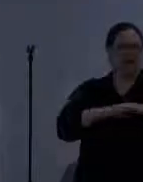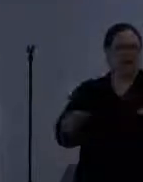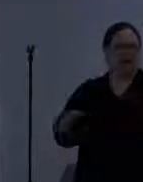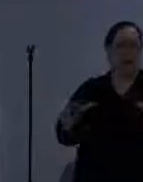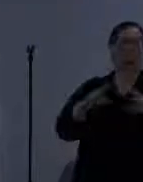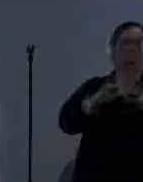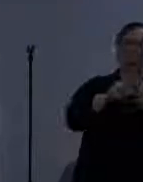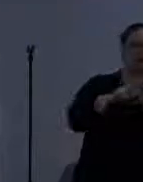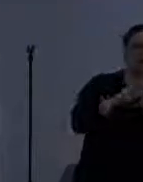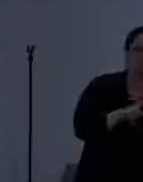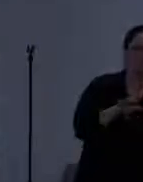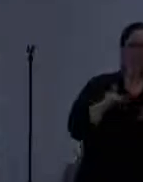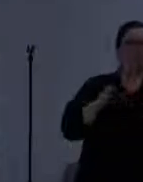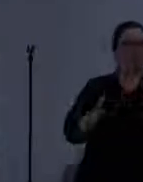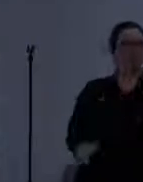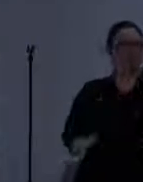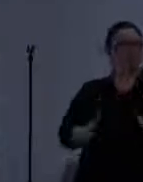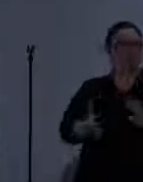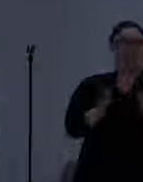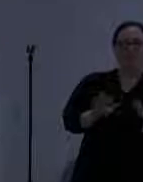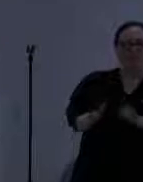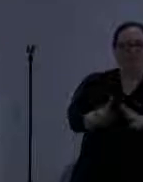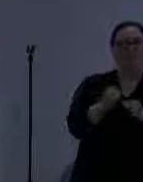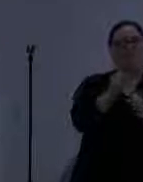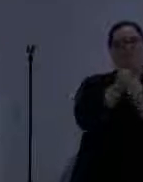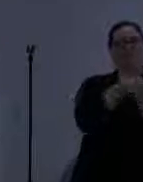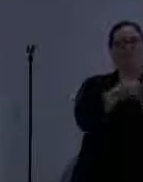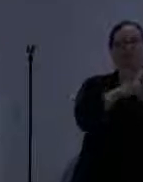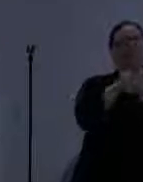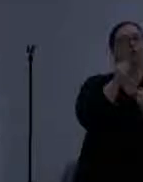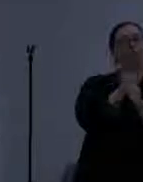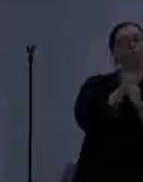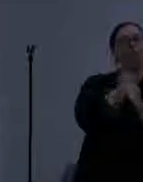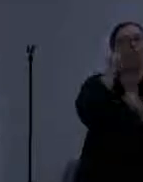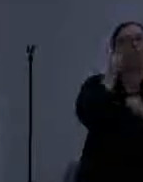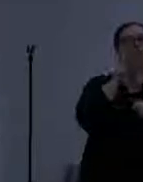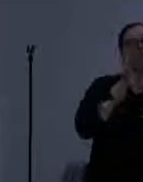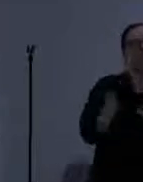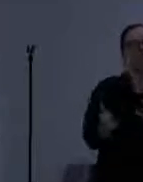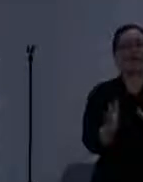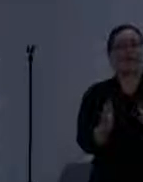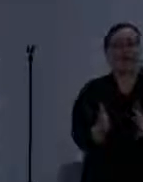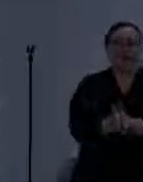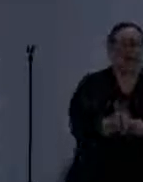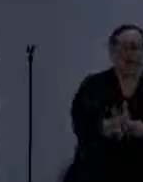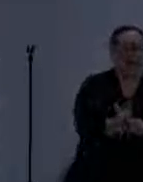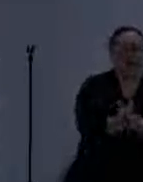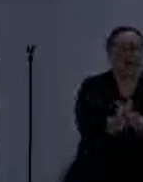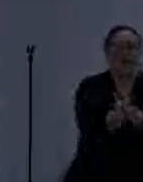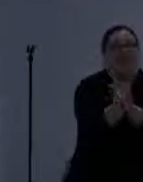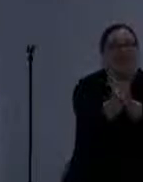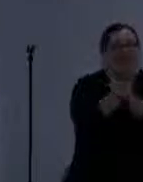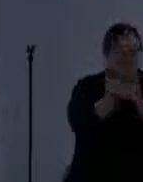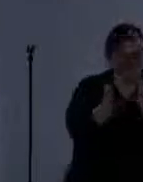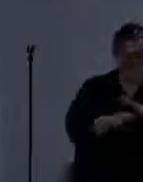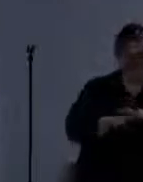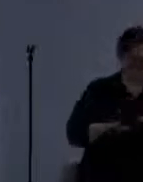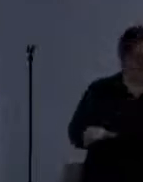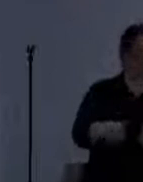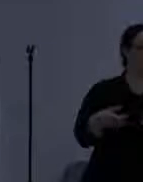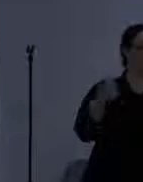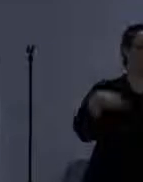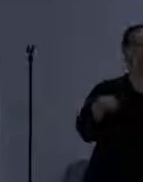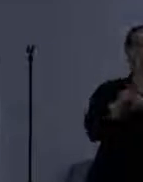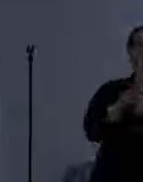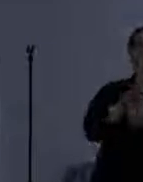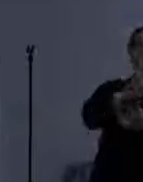sexual misconduct including grooming, and the unauthorised use of restrictive practices.